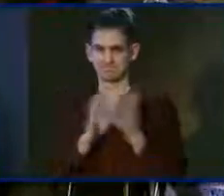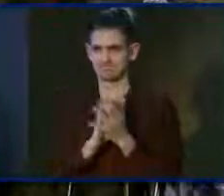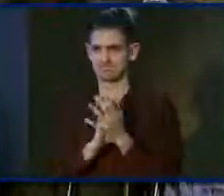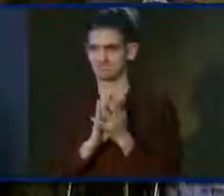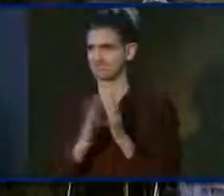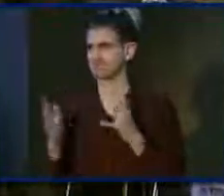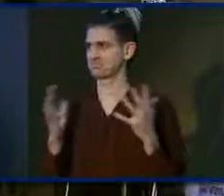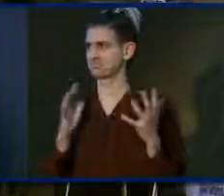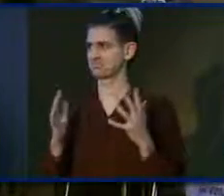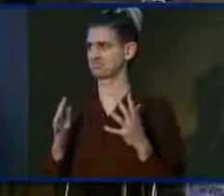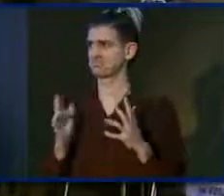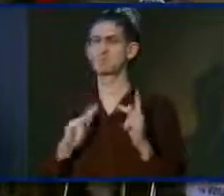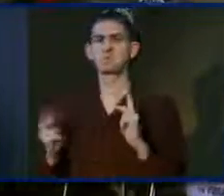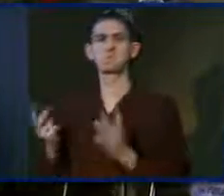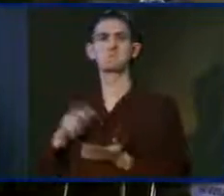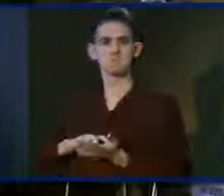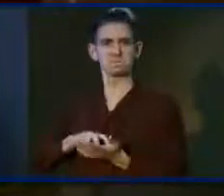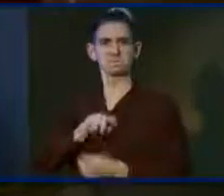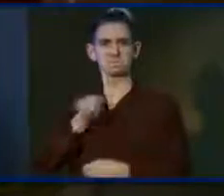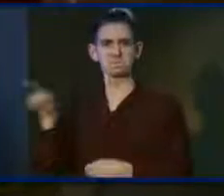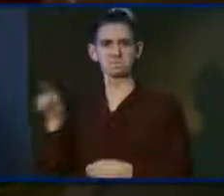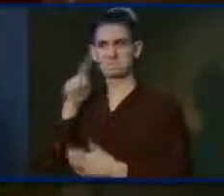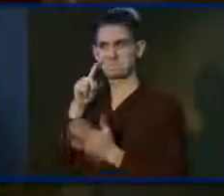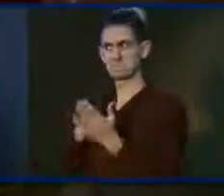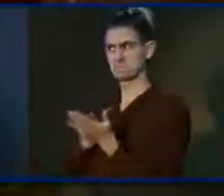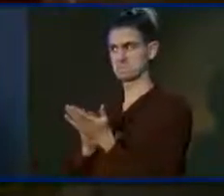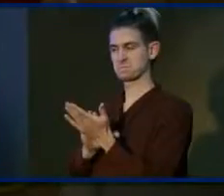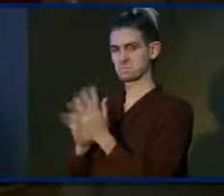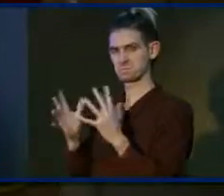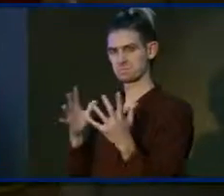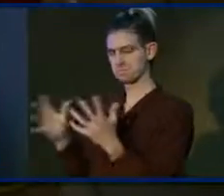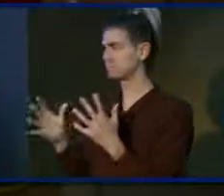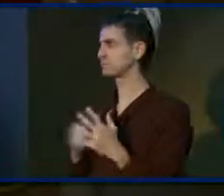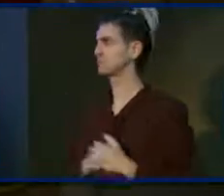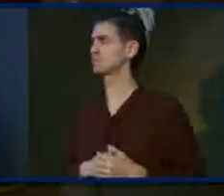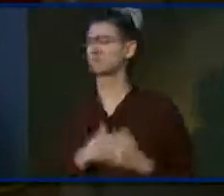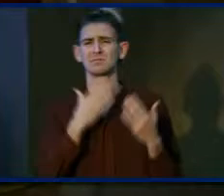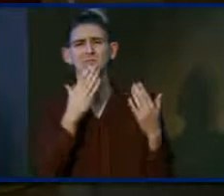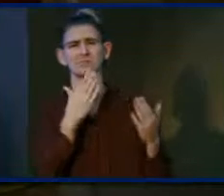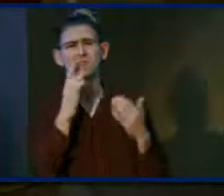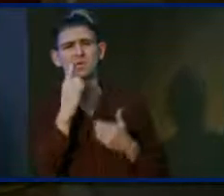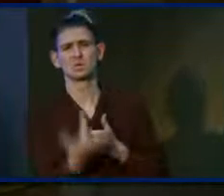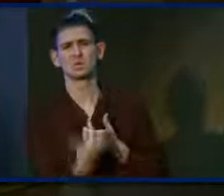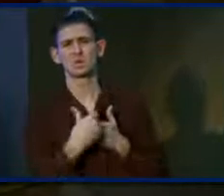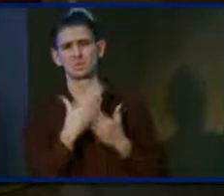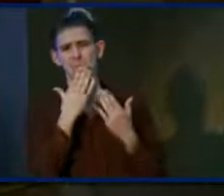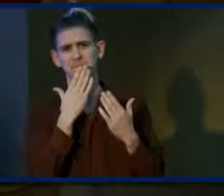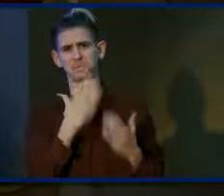Good to see you. Thanks for meeting us. Thank you all for joining us.